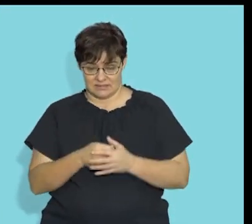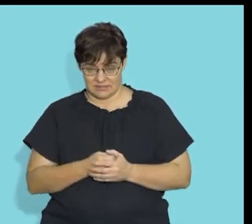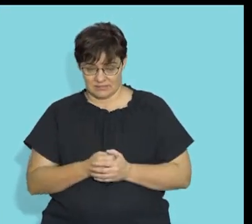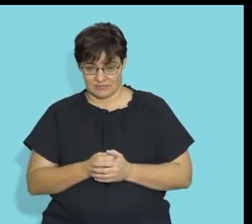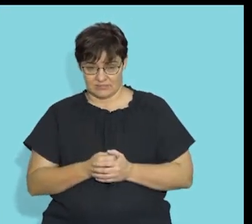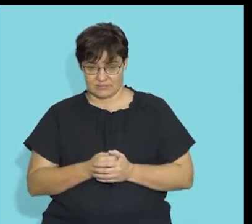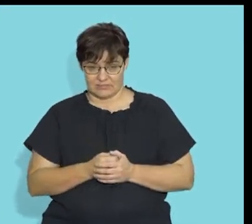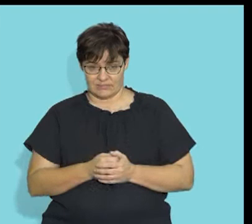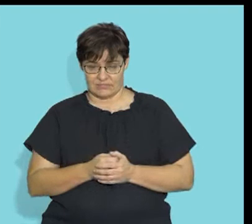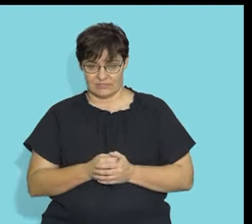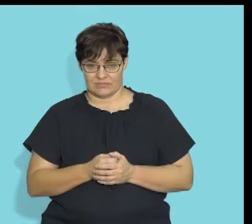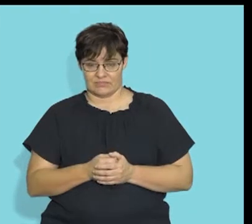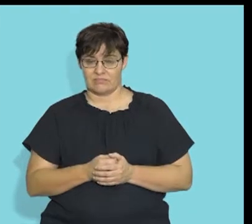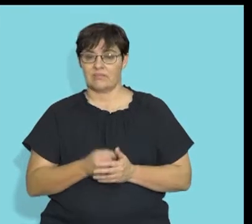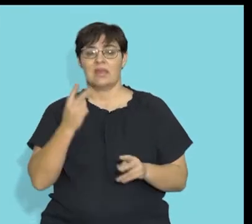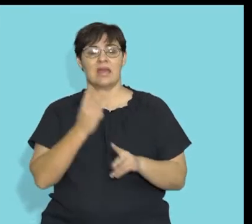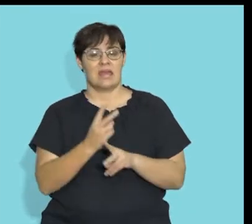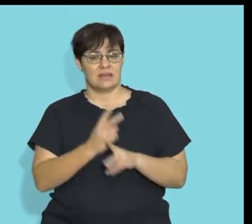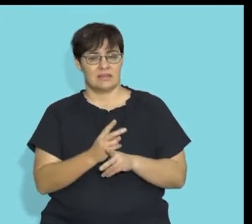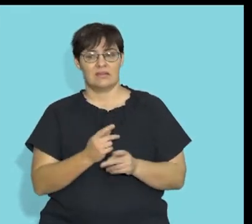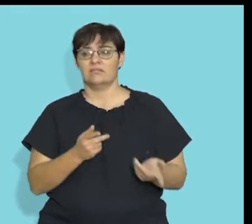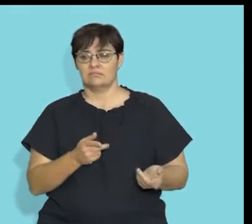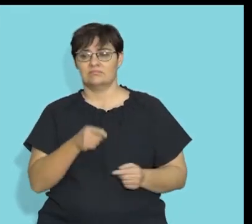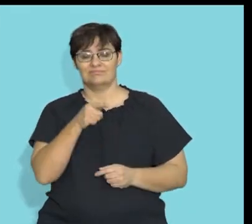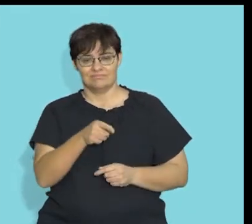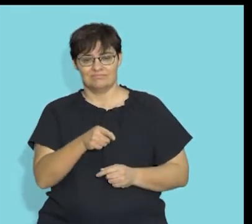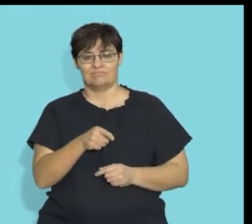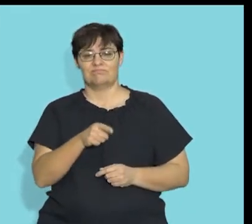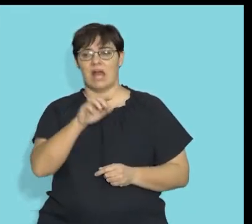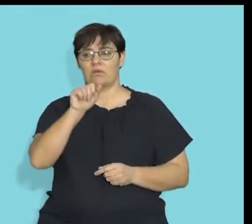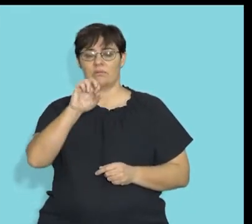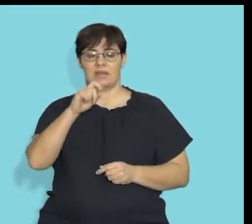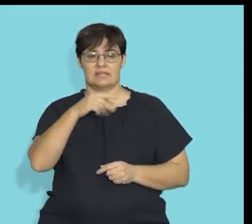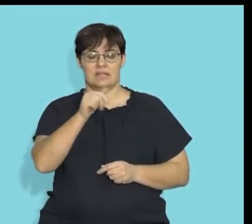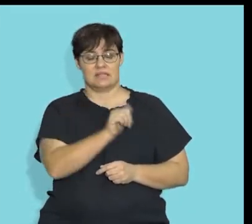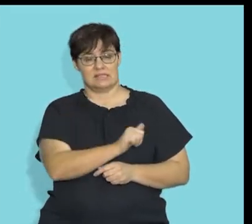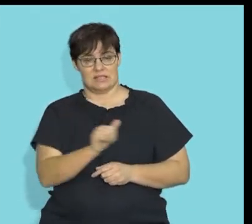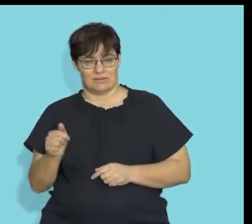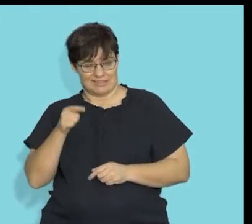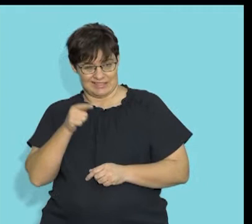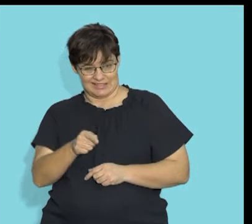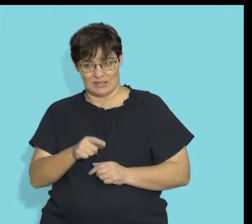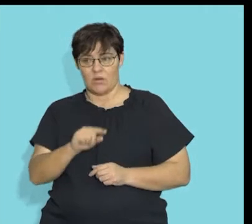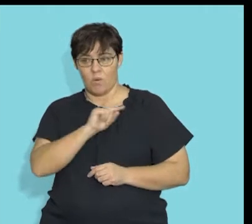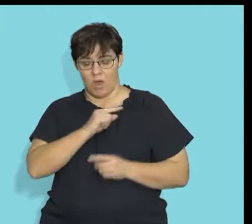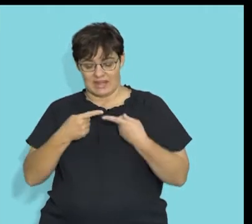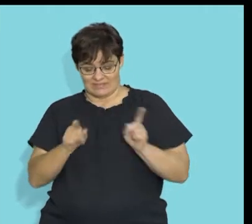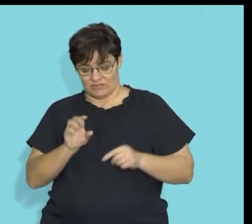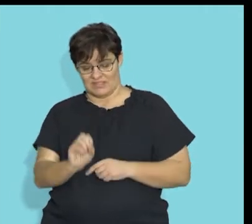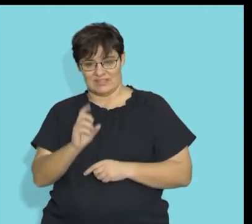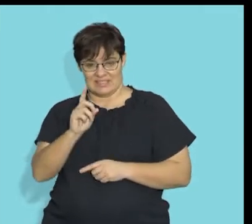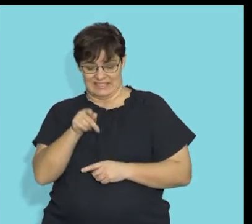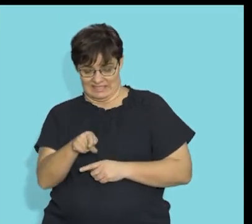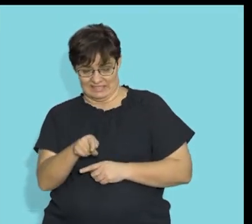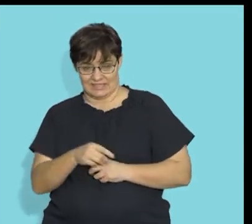common difference. So again, this is what makes an arithmetic sequence an arithmetic